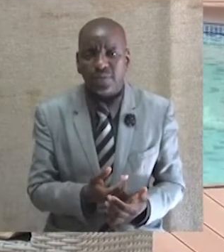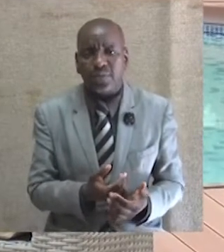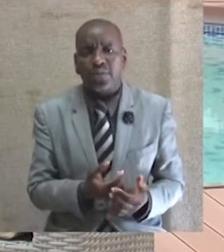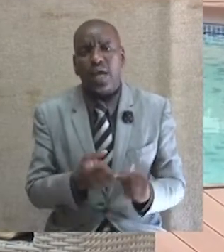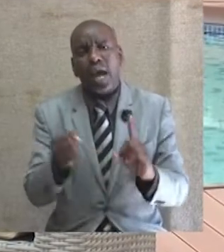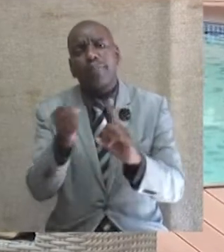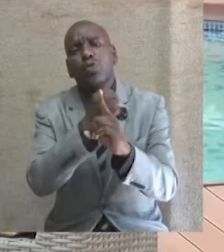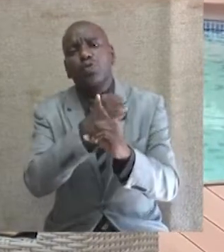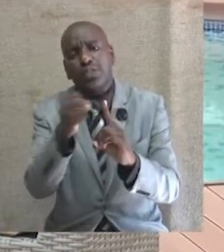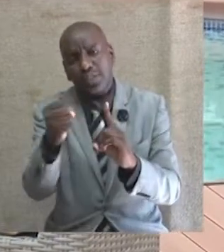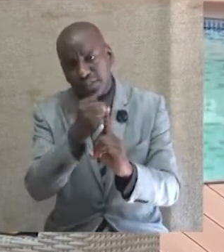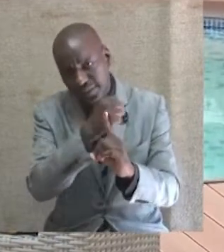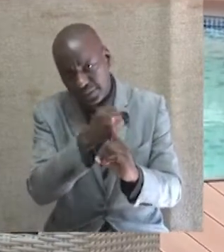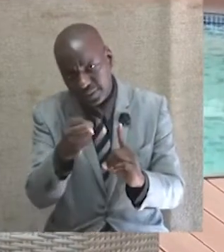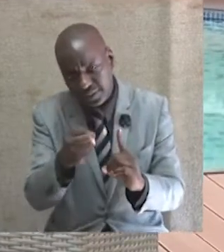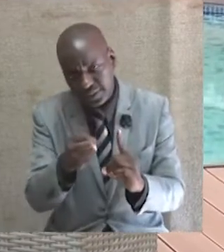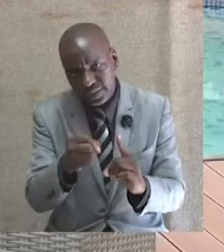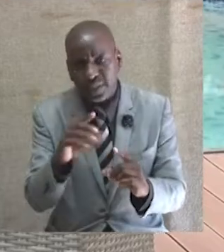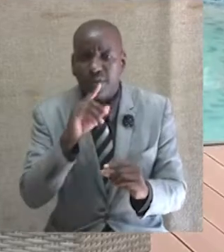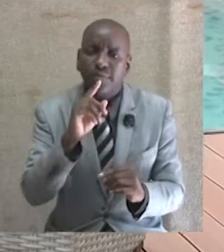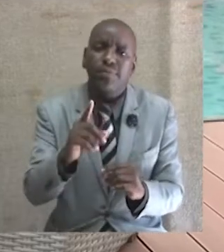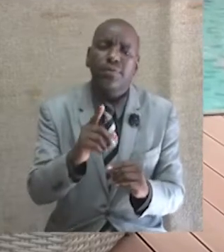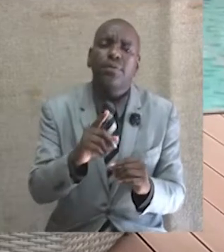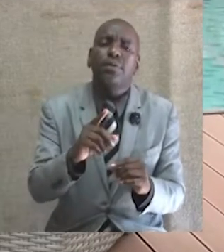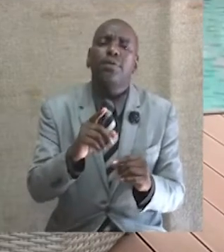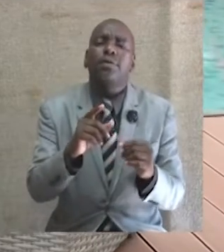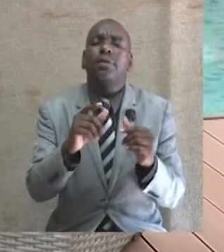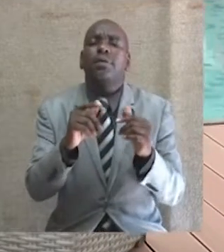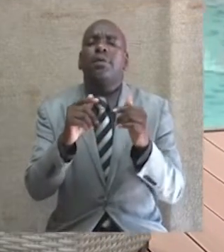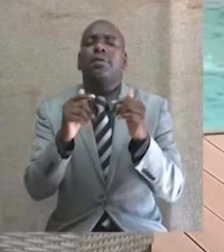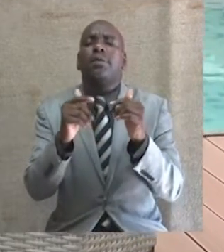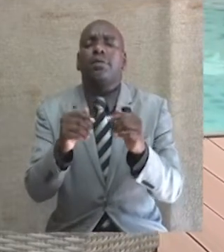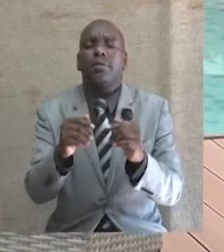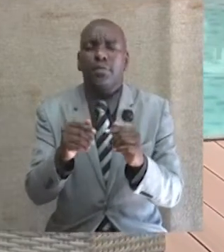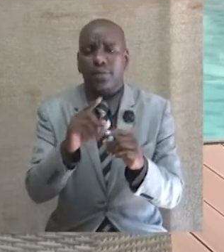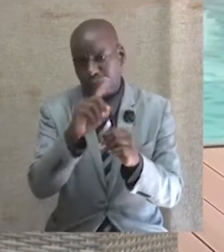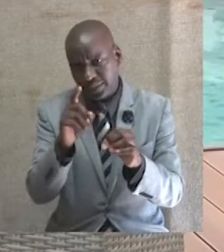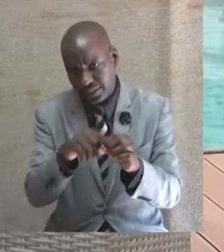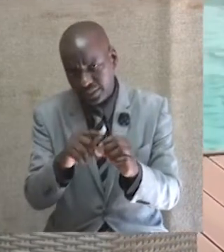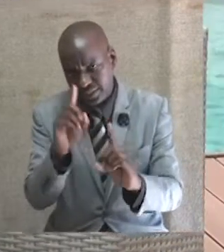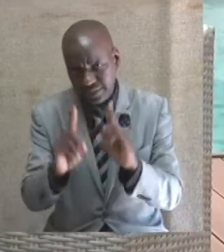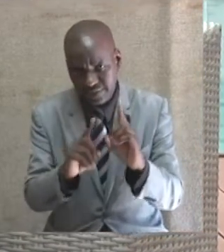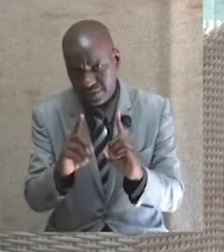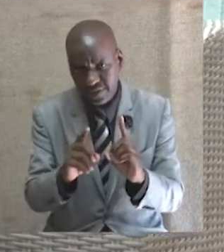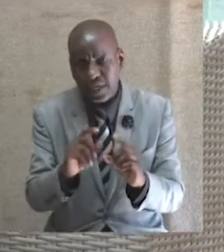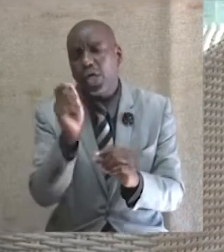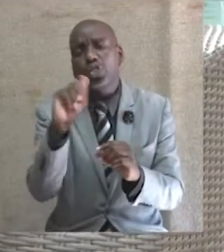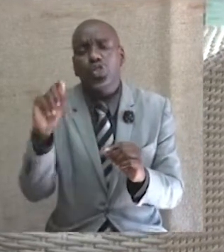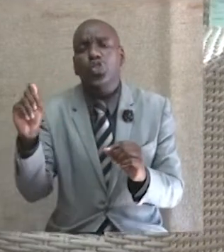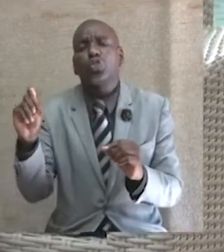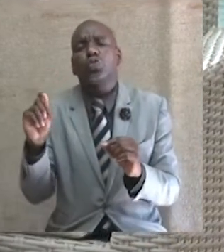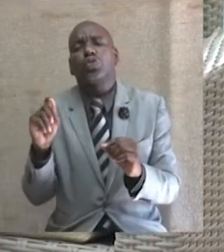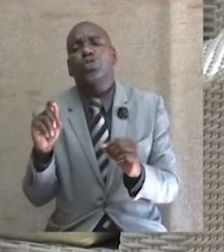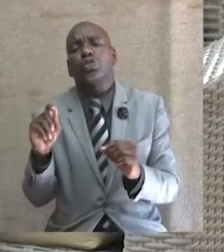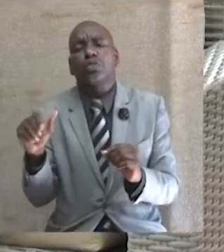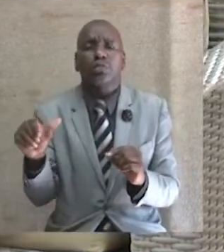being abused in the sense that they are being questioned. For example, they are in school